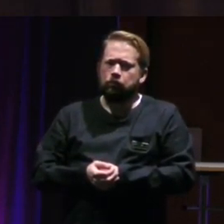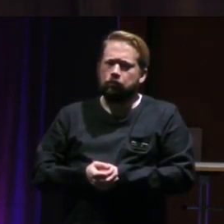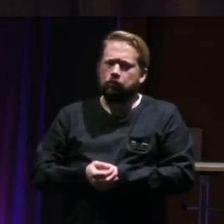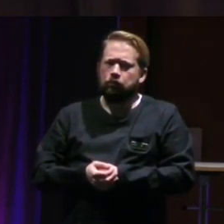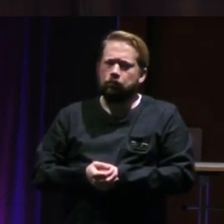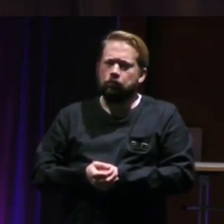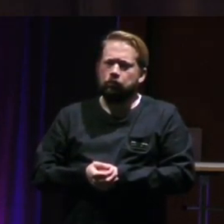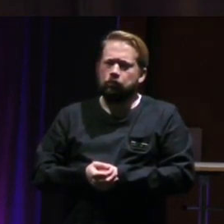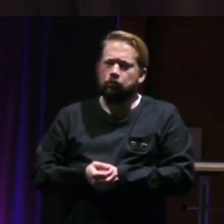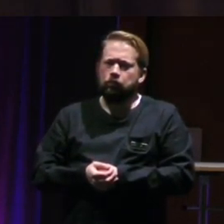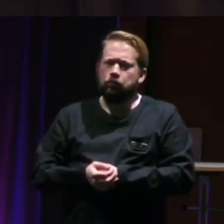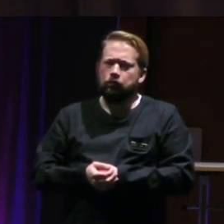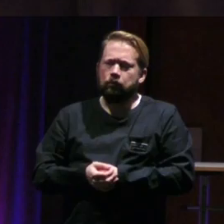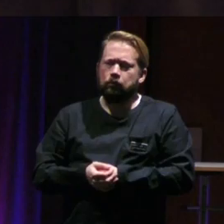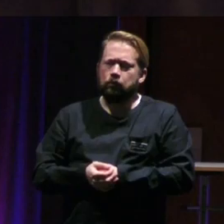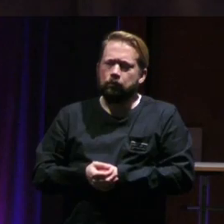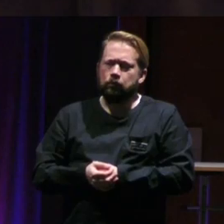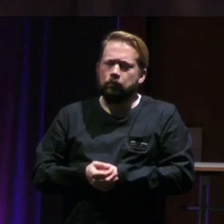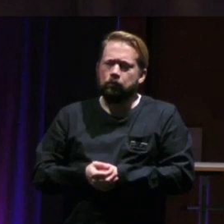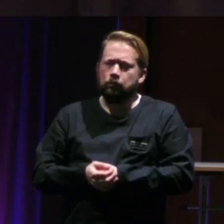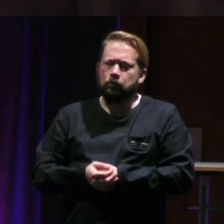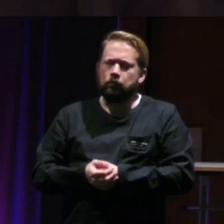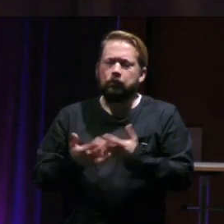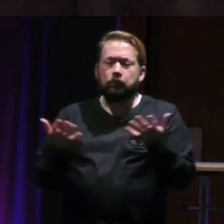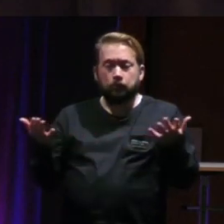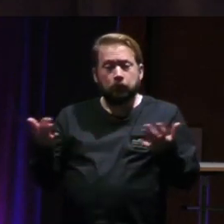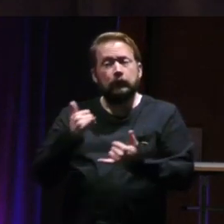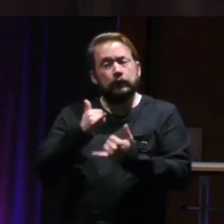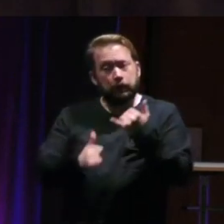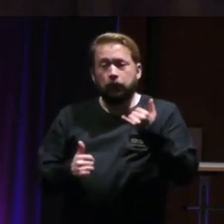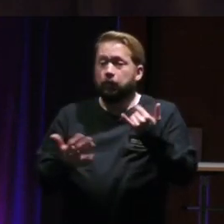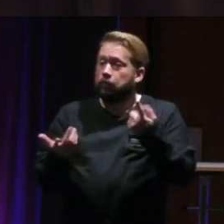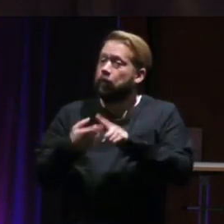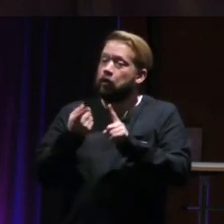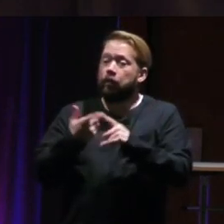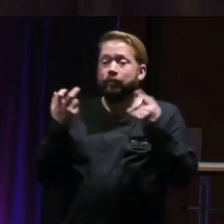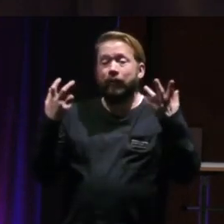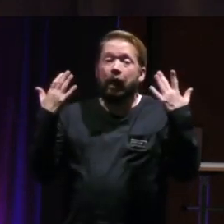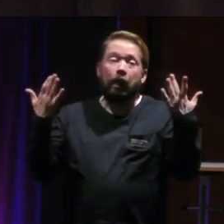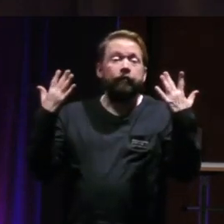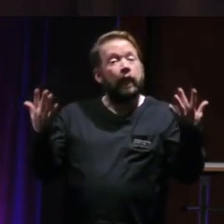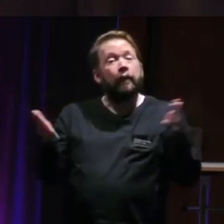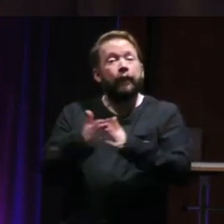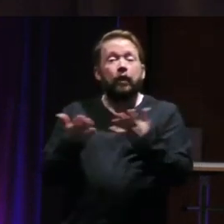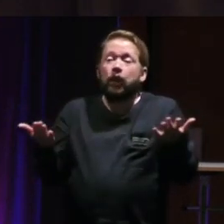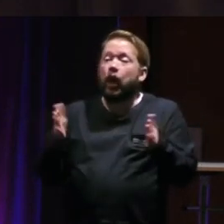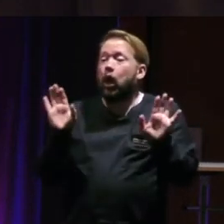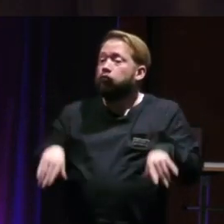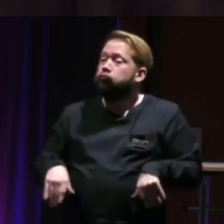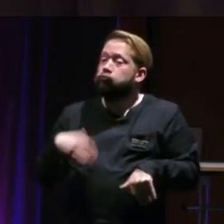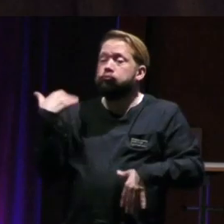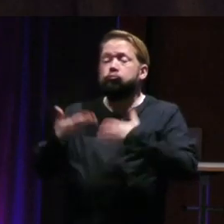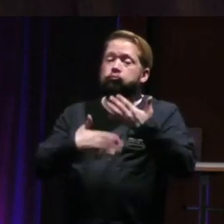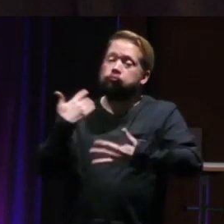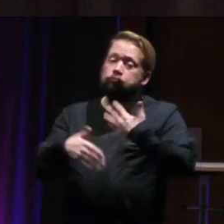you just like start to live with it. You understand that these people mostly doing their work and